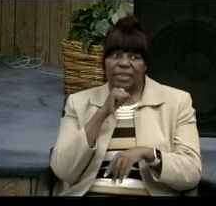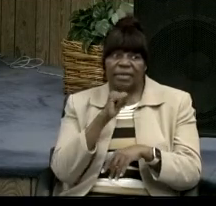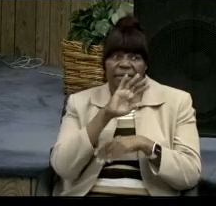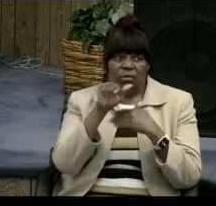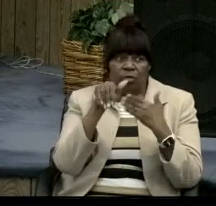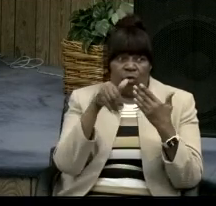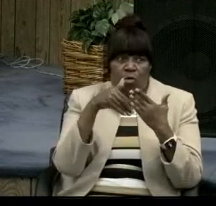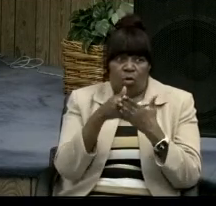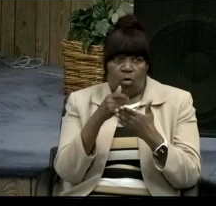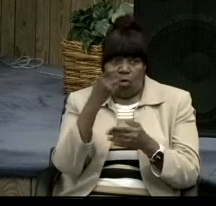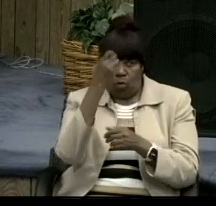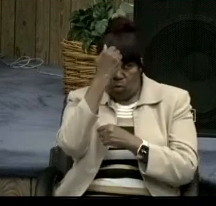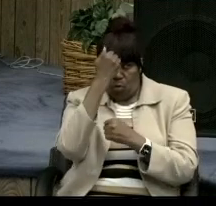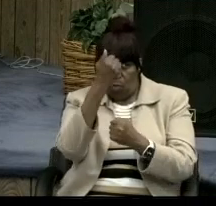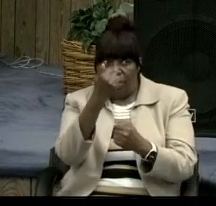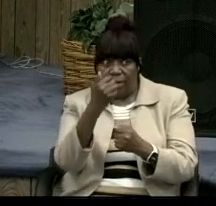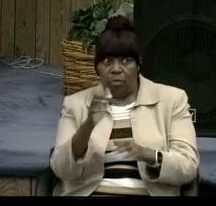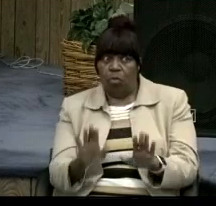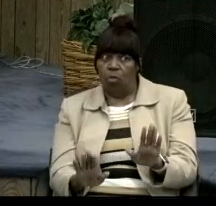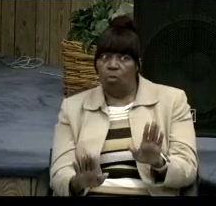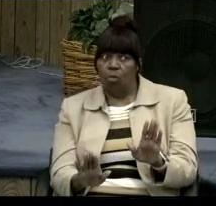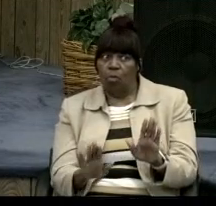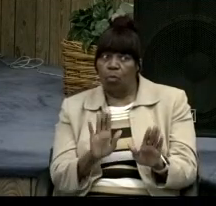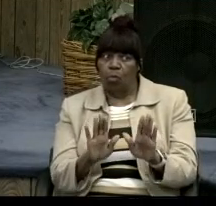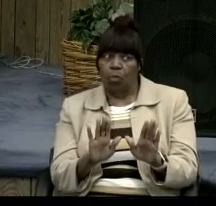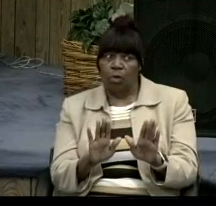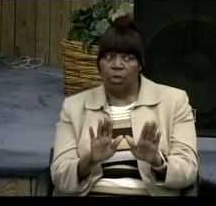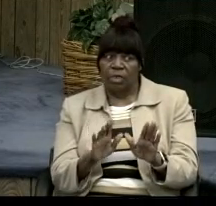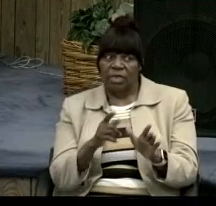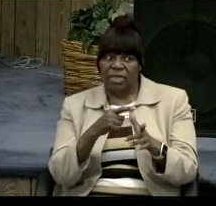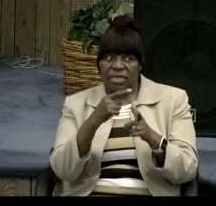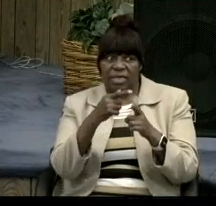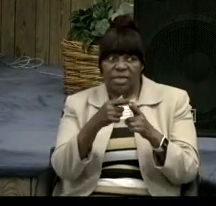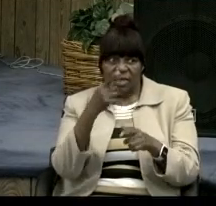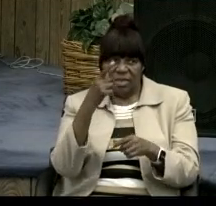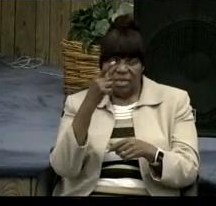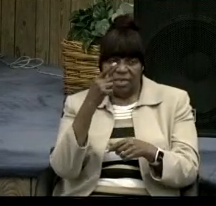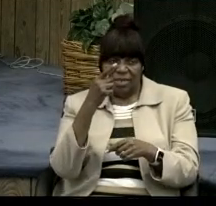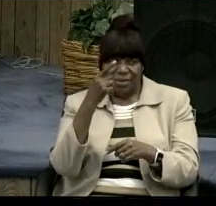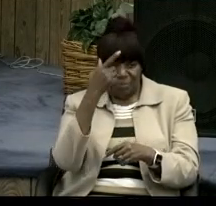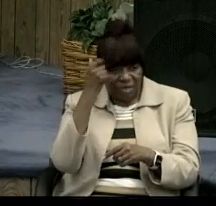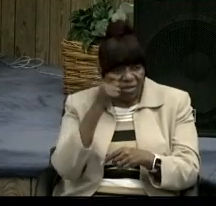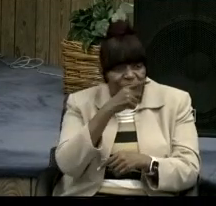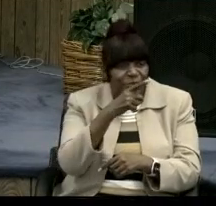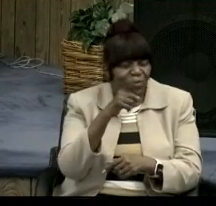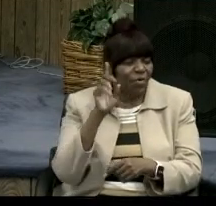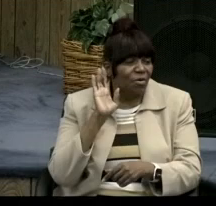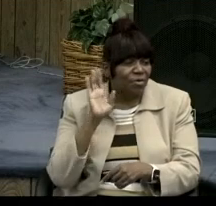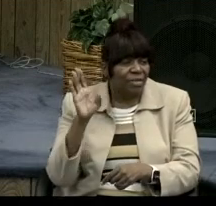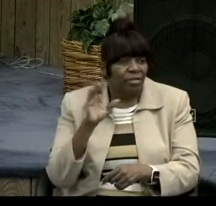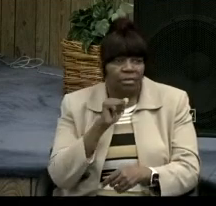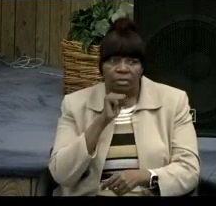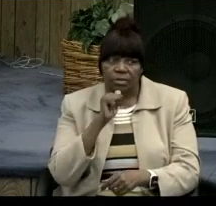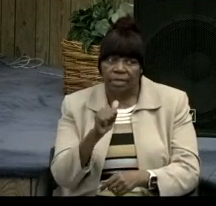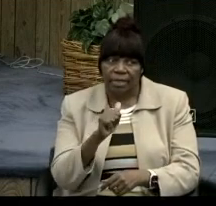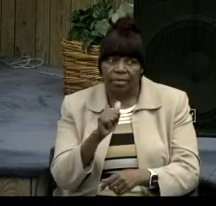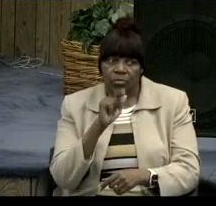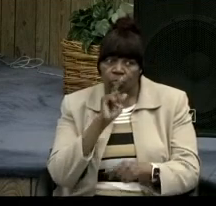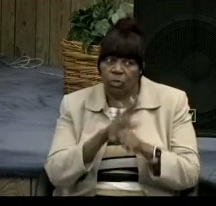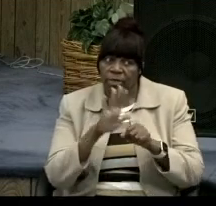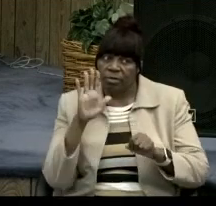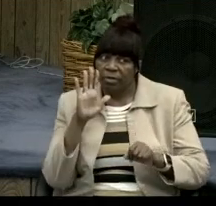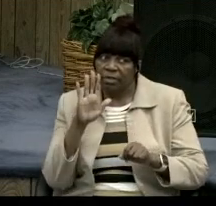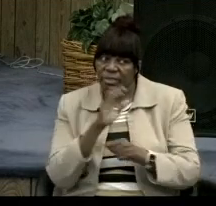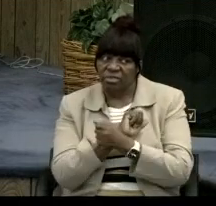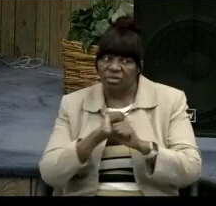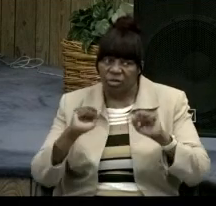all obeyed the gospel. Uh-oh. So just because you heard it doesn't guarantee your salvation.